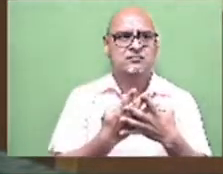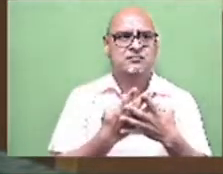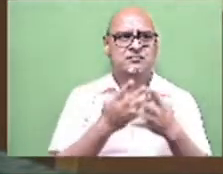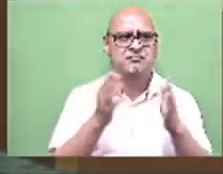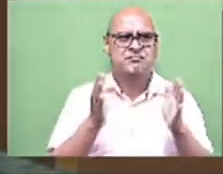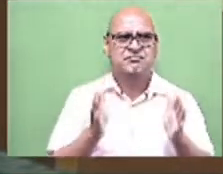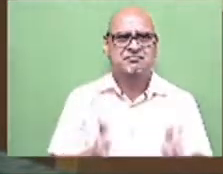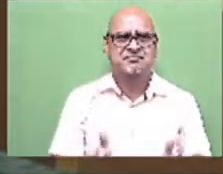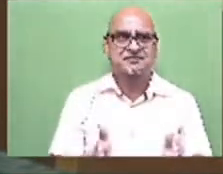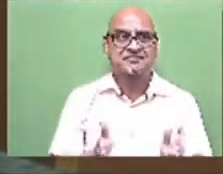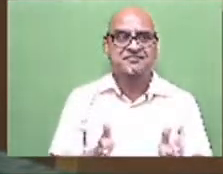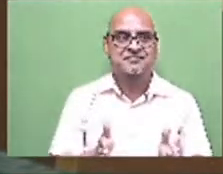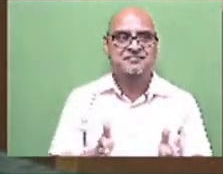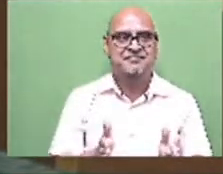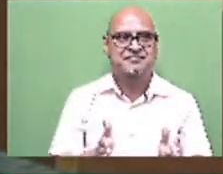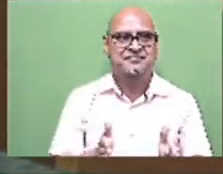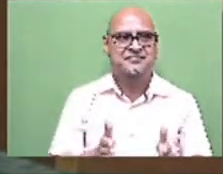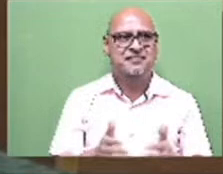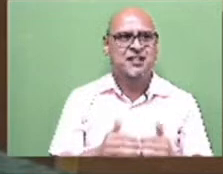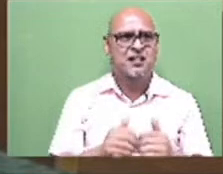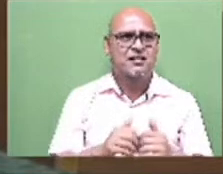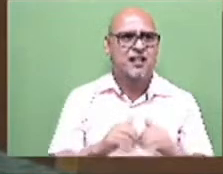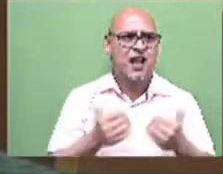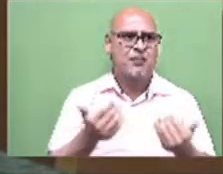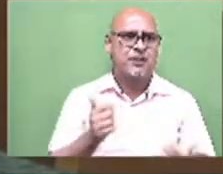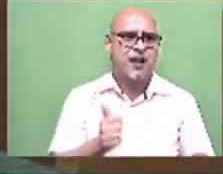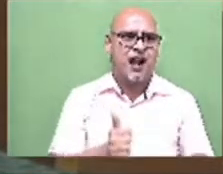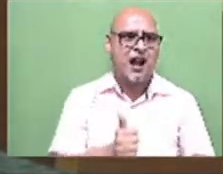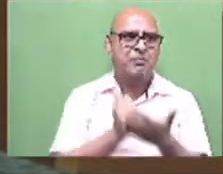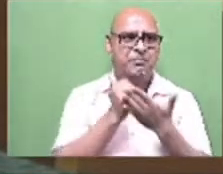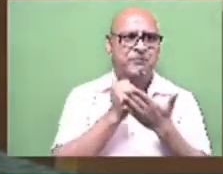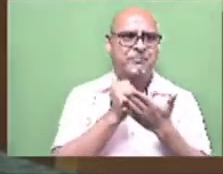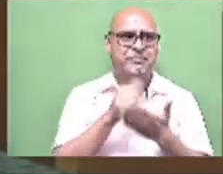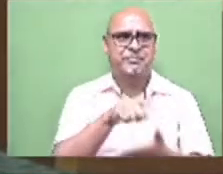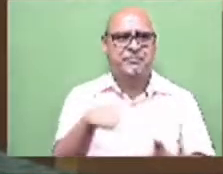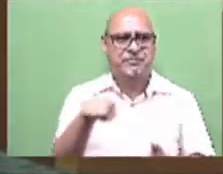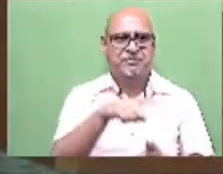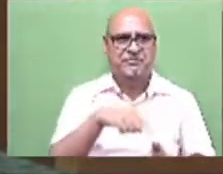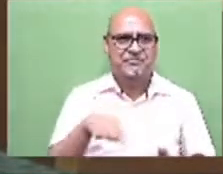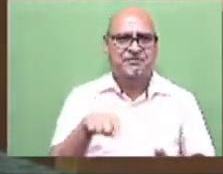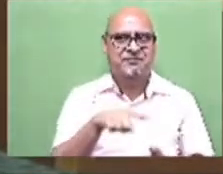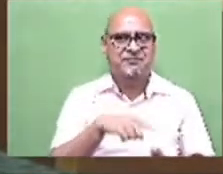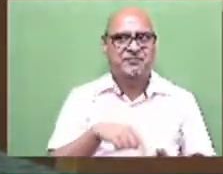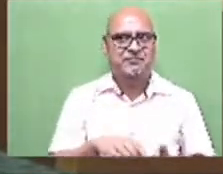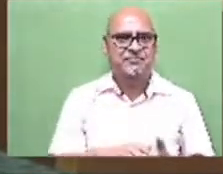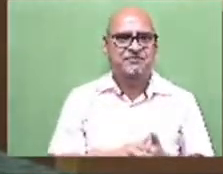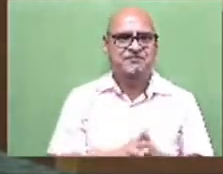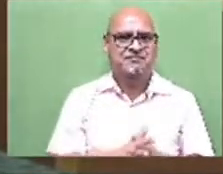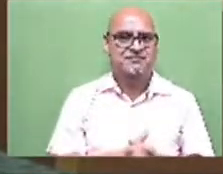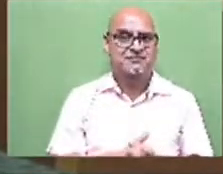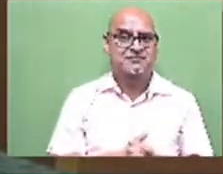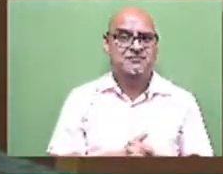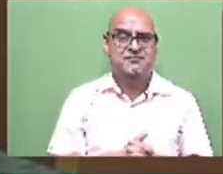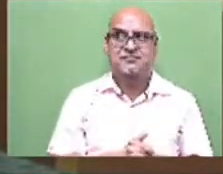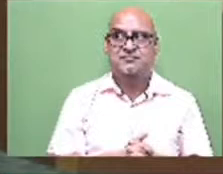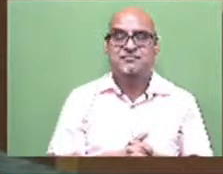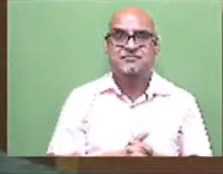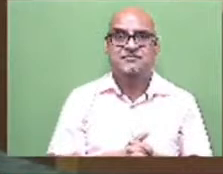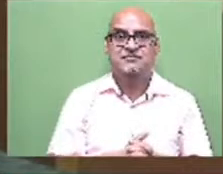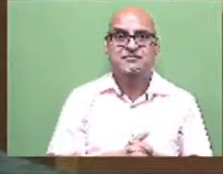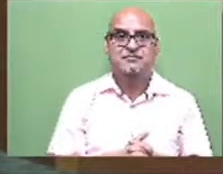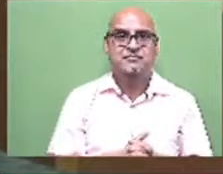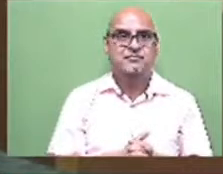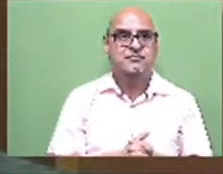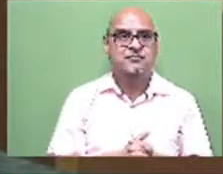up, in some of my research and so on. So that's something that perhaps the AG may want to look at, whether those would be a case